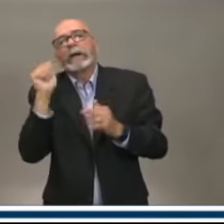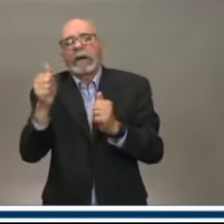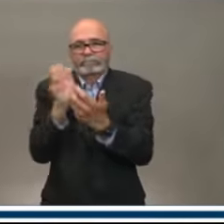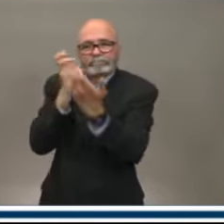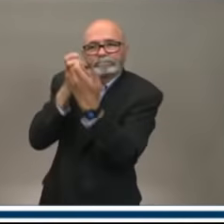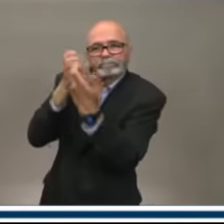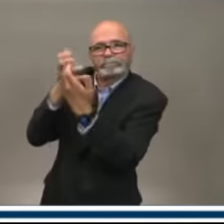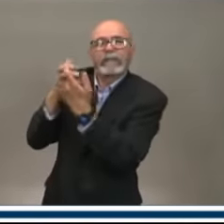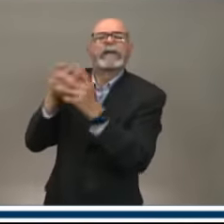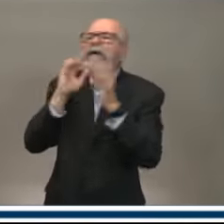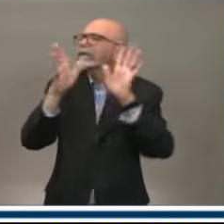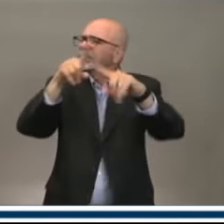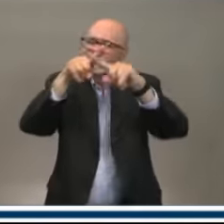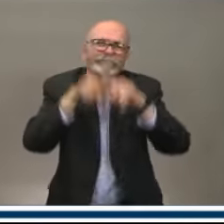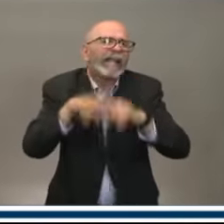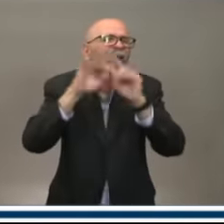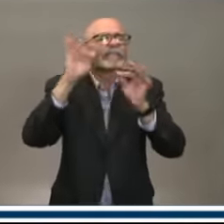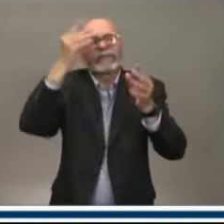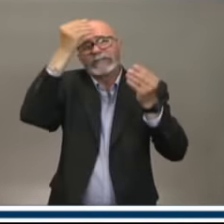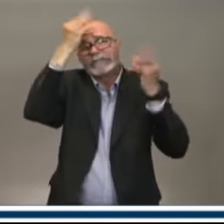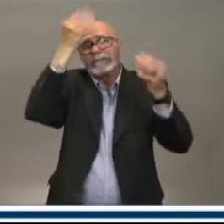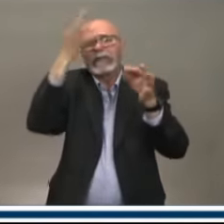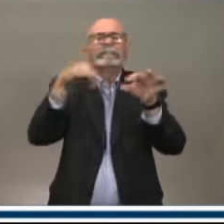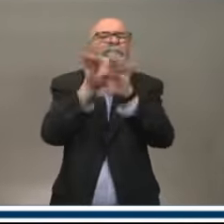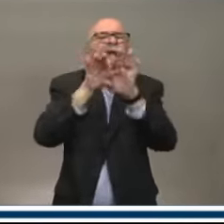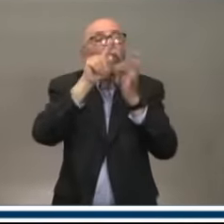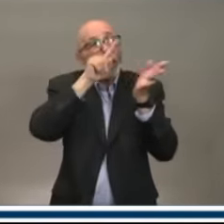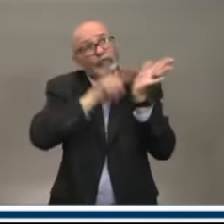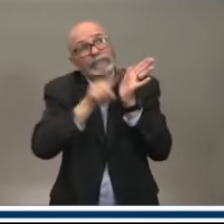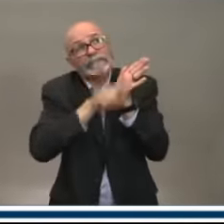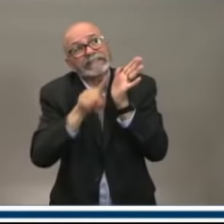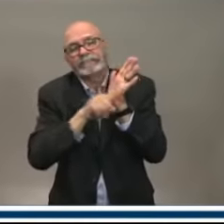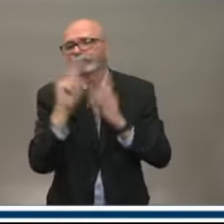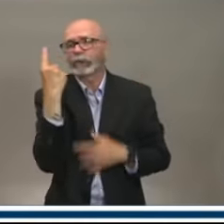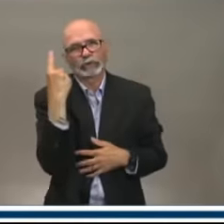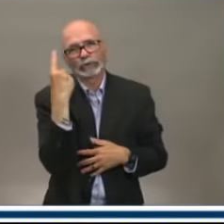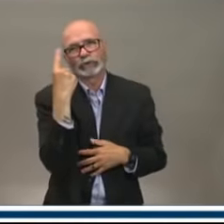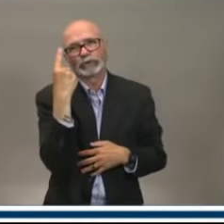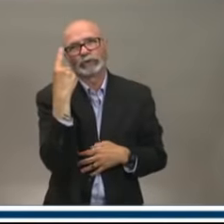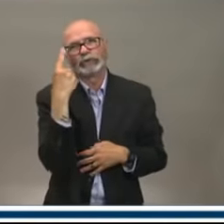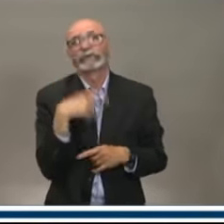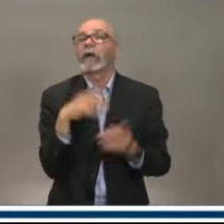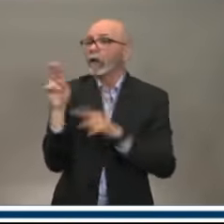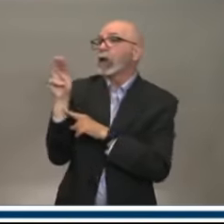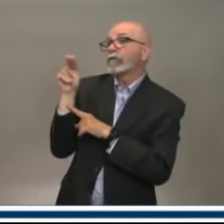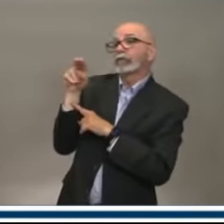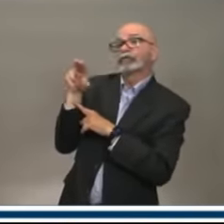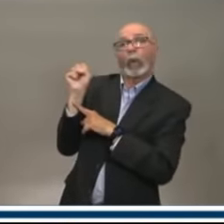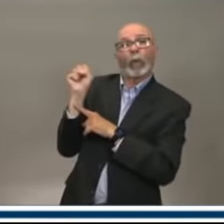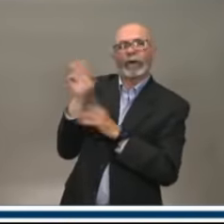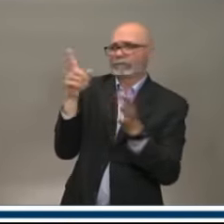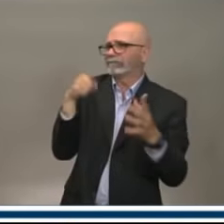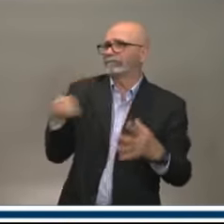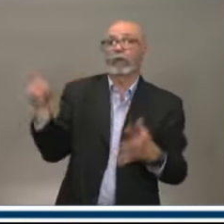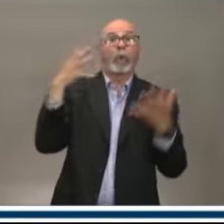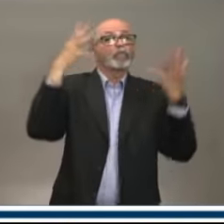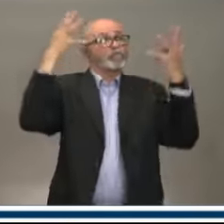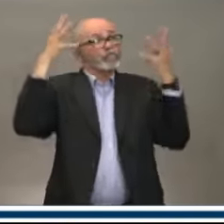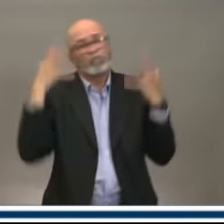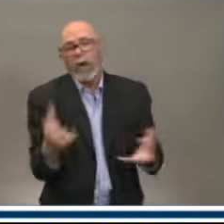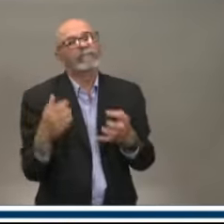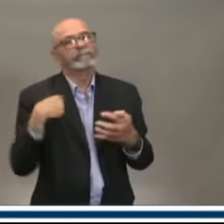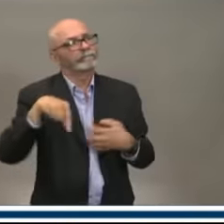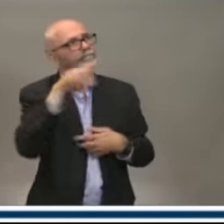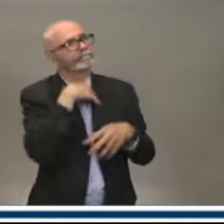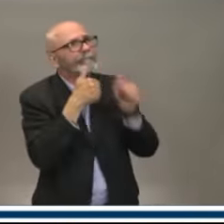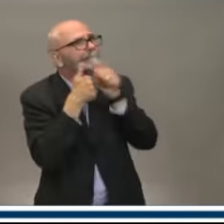Nova Scotians have been loud and clear about this. They want us to follow the advice of public health. Public health has been very cooperative,